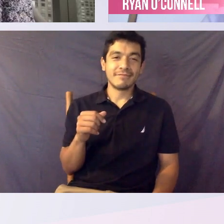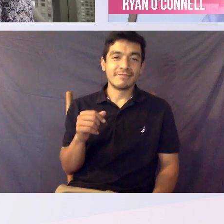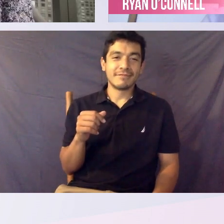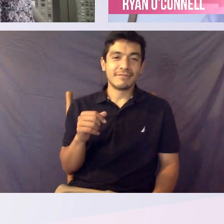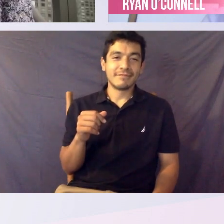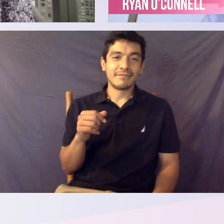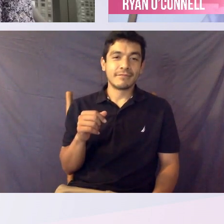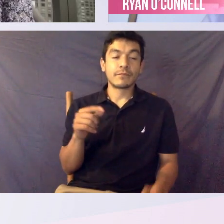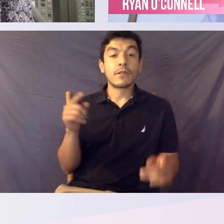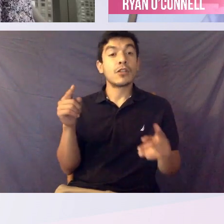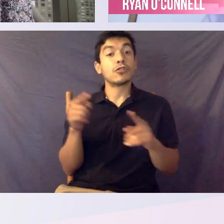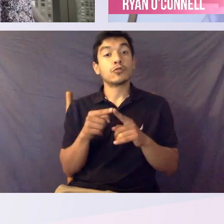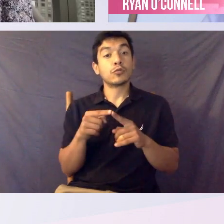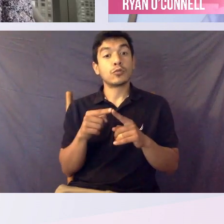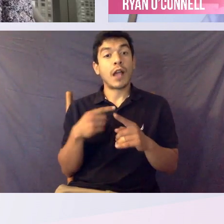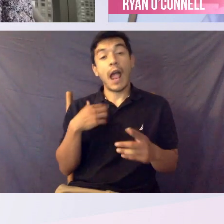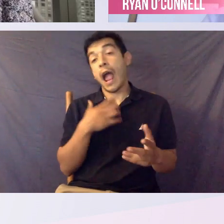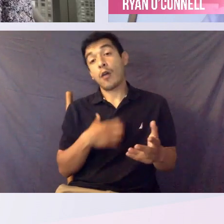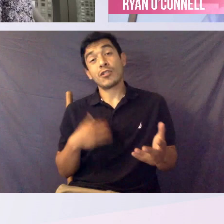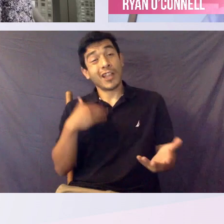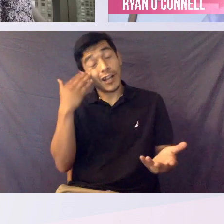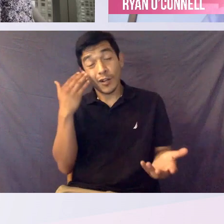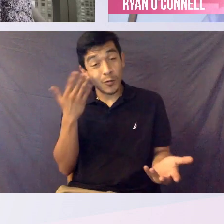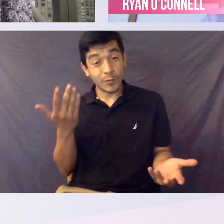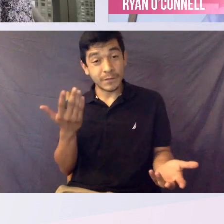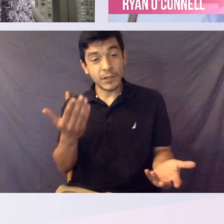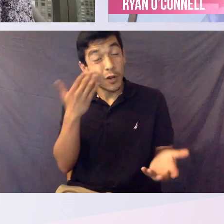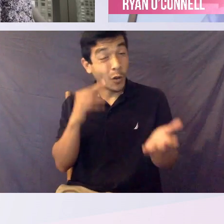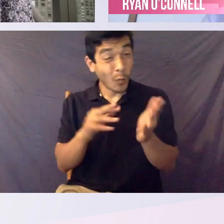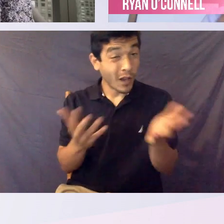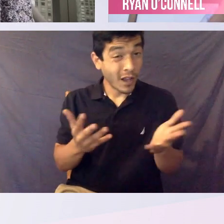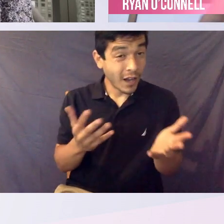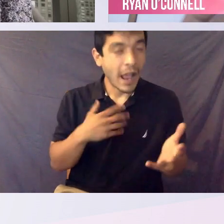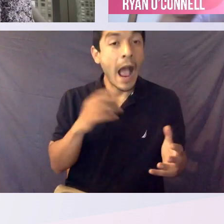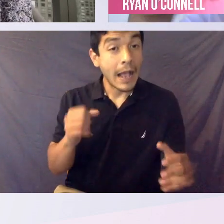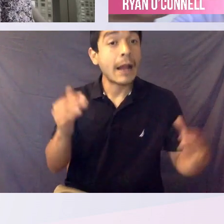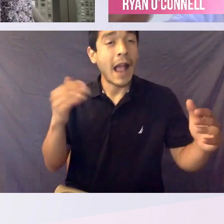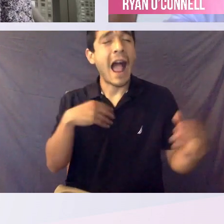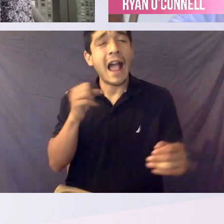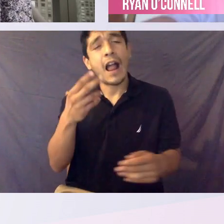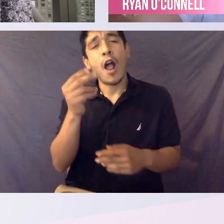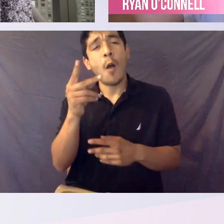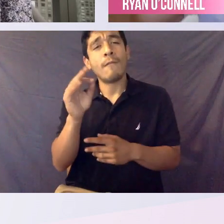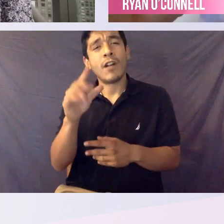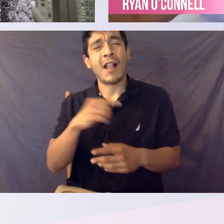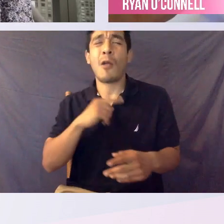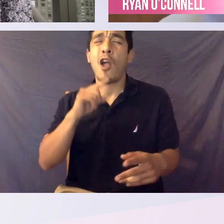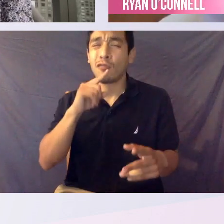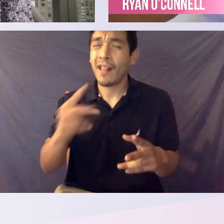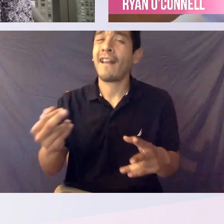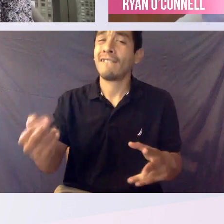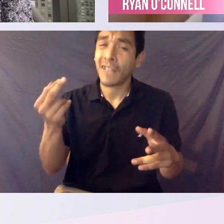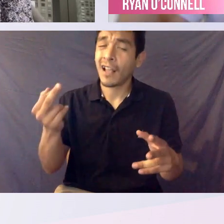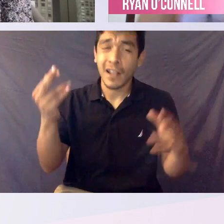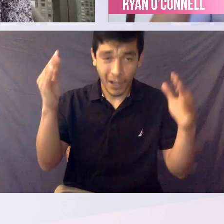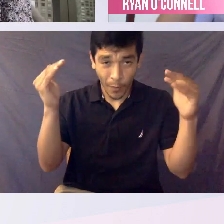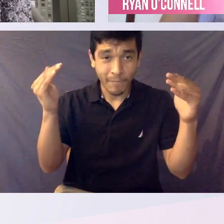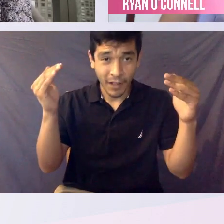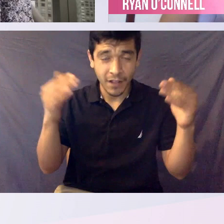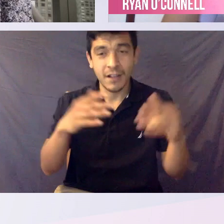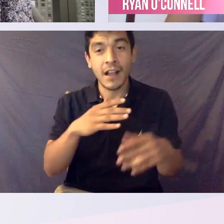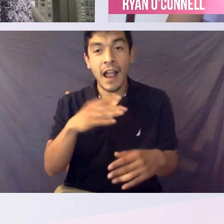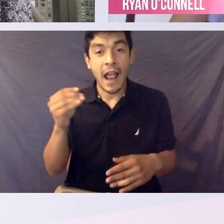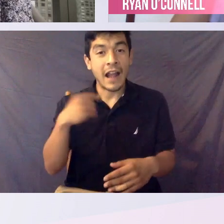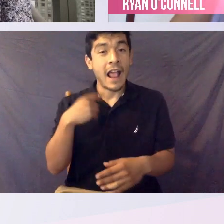to address, I mean, I wish I knew. I can be hopeful. I can be really fucking hopeful. And I think that, I mean, I think it's probably the